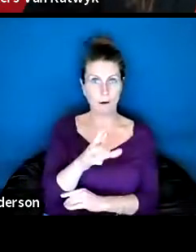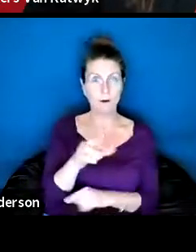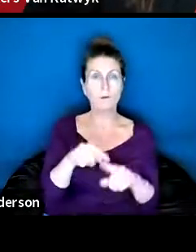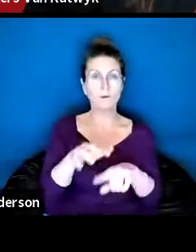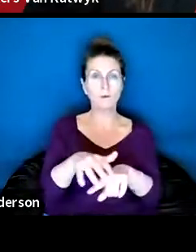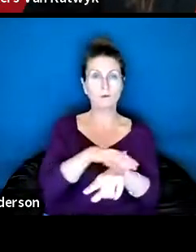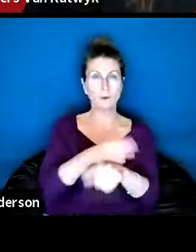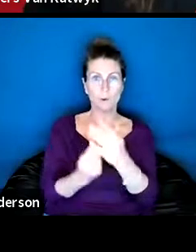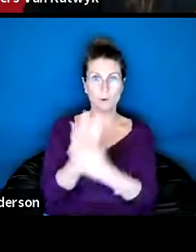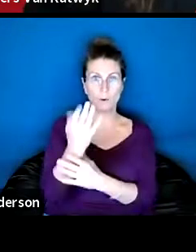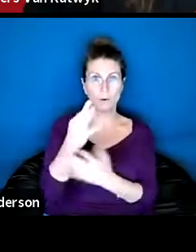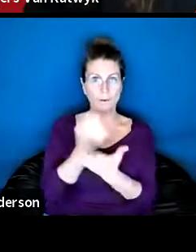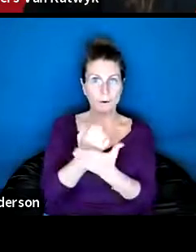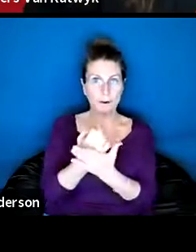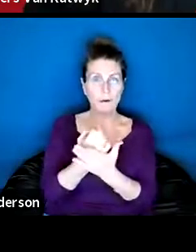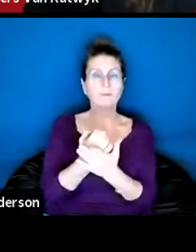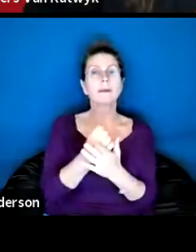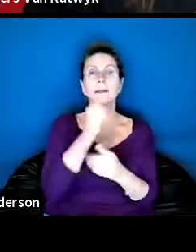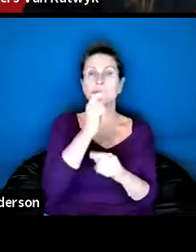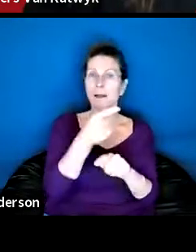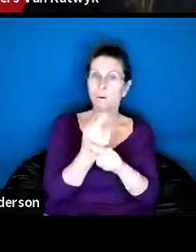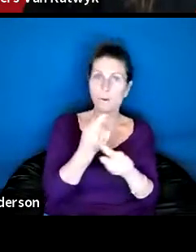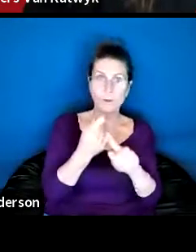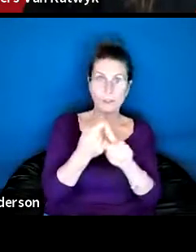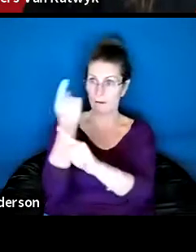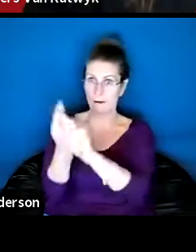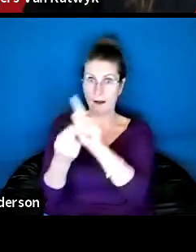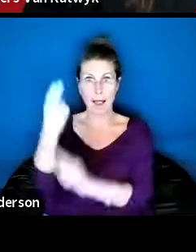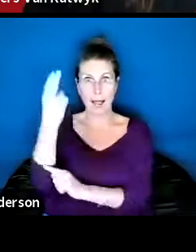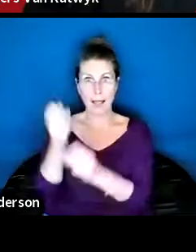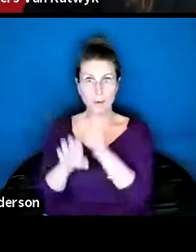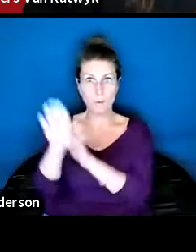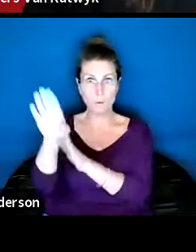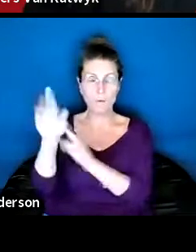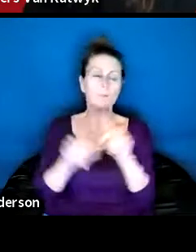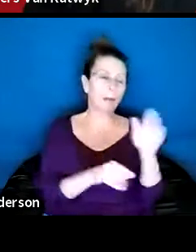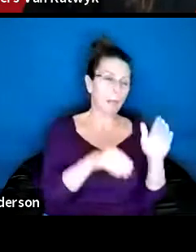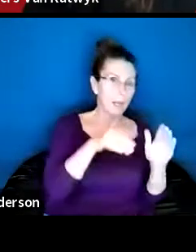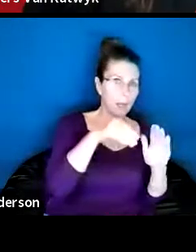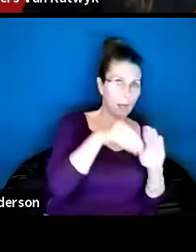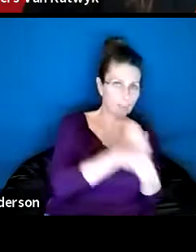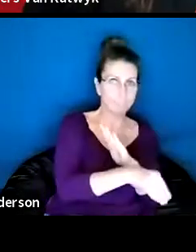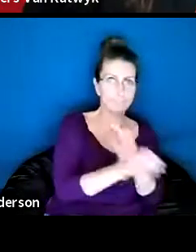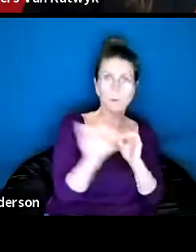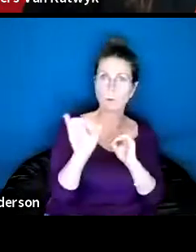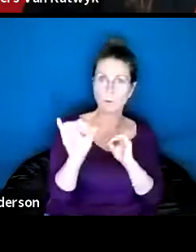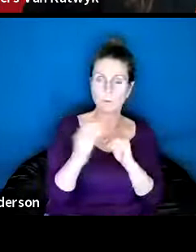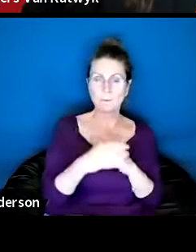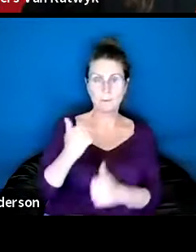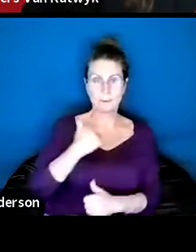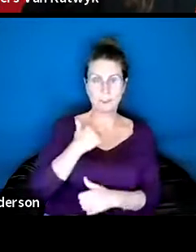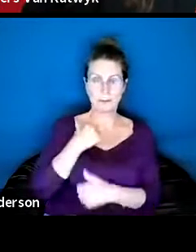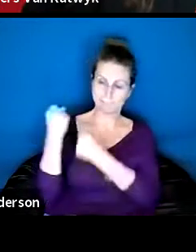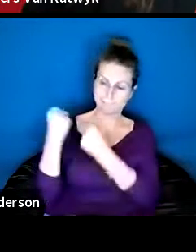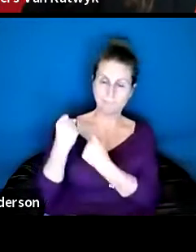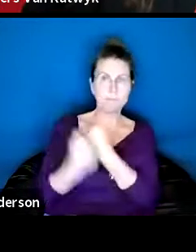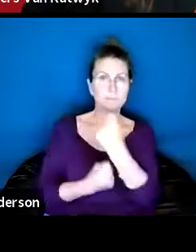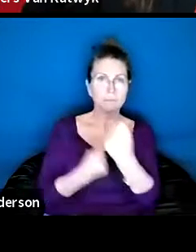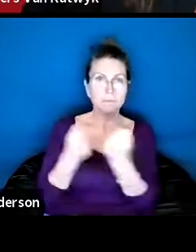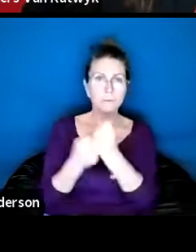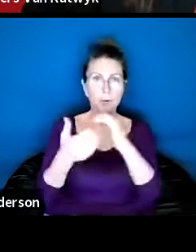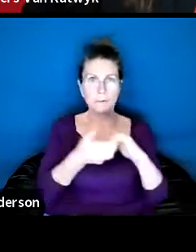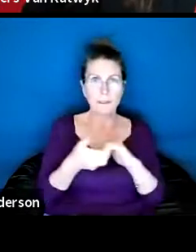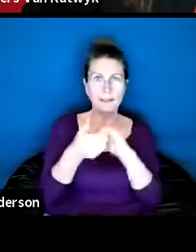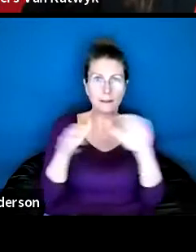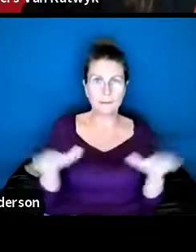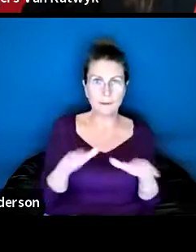growth of economies across low to high income countries. Canada remains a strong supporter of collective action on AMR,